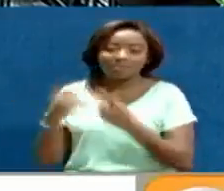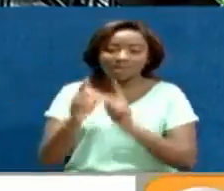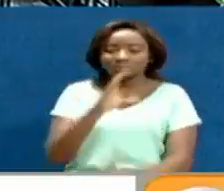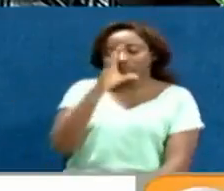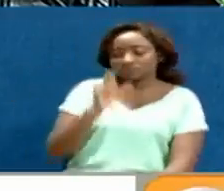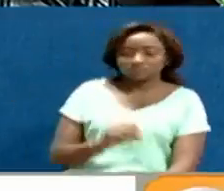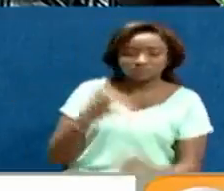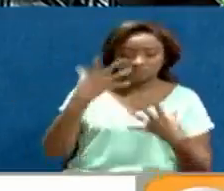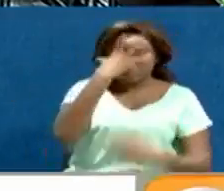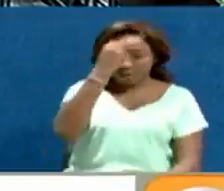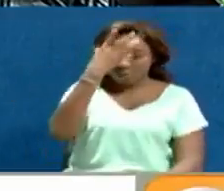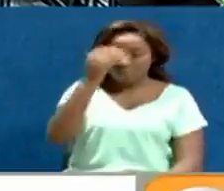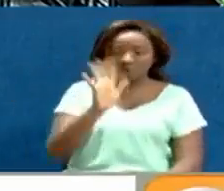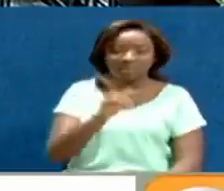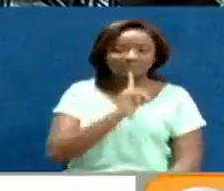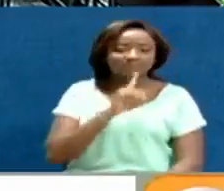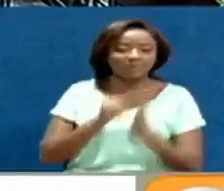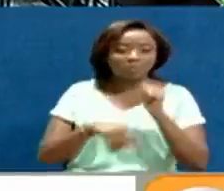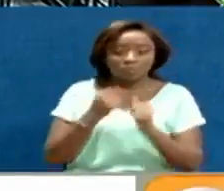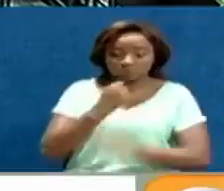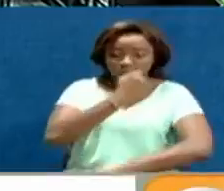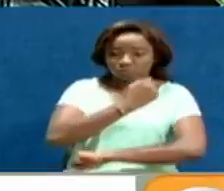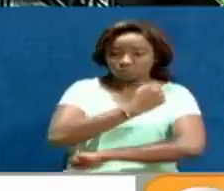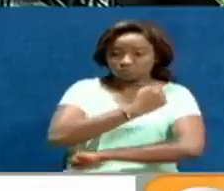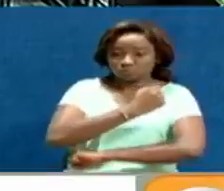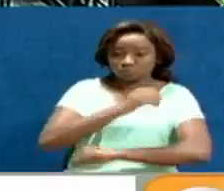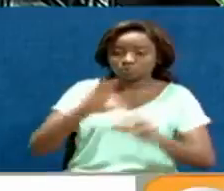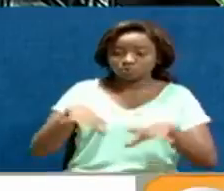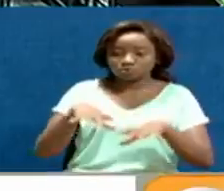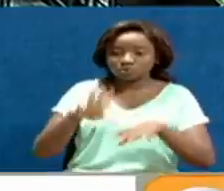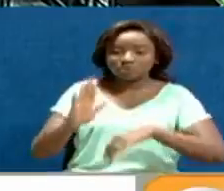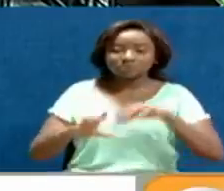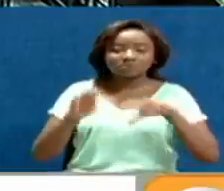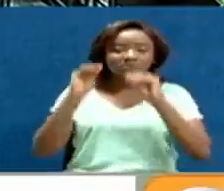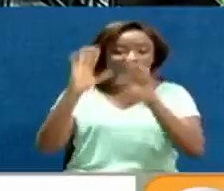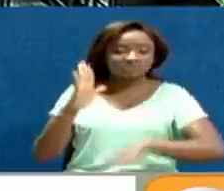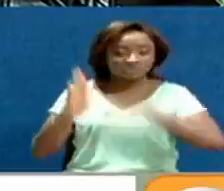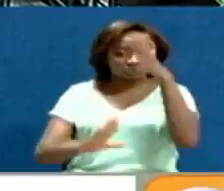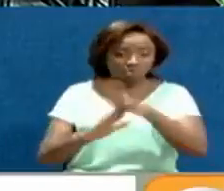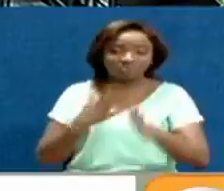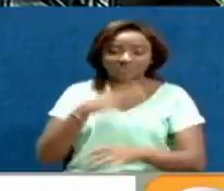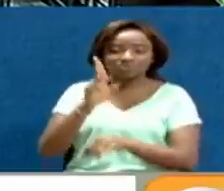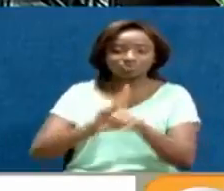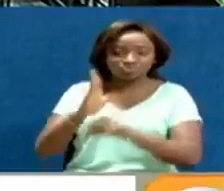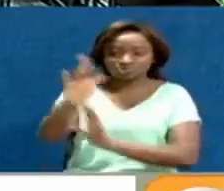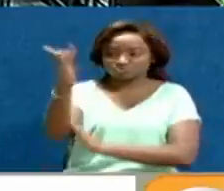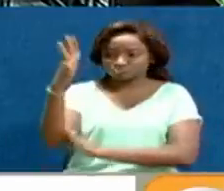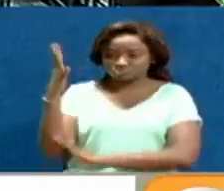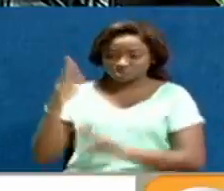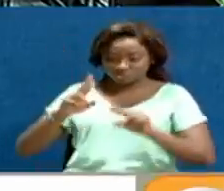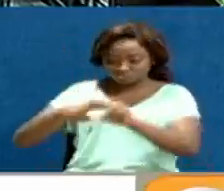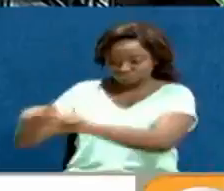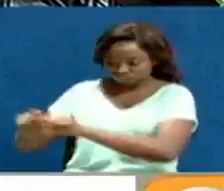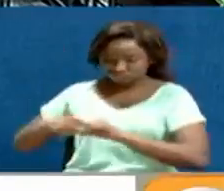Education Cabinet Secretary George Magoha has asked school heads to use tree shades as classrooms so as to achieve social